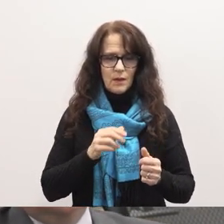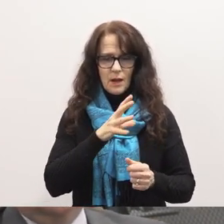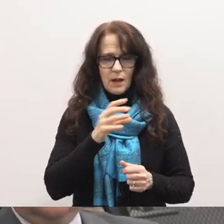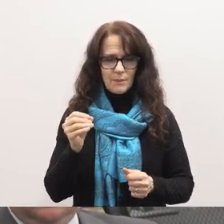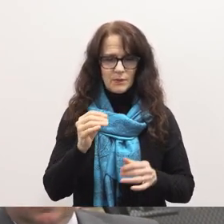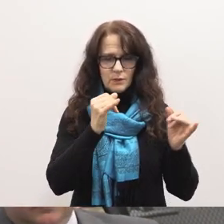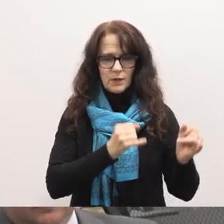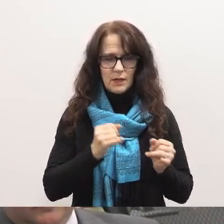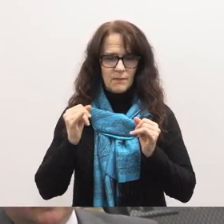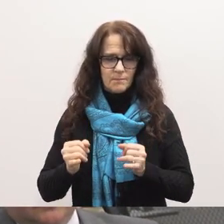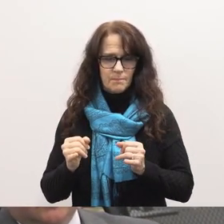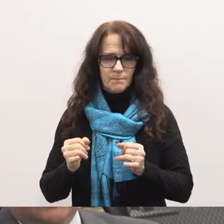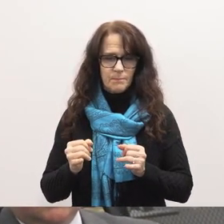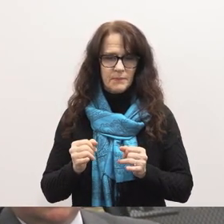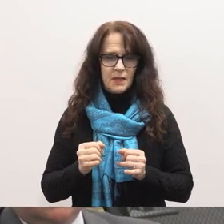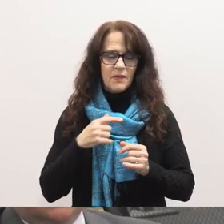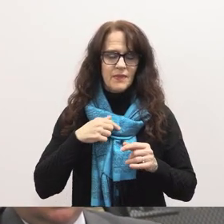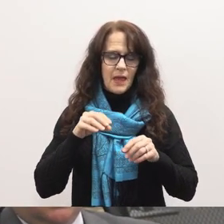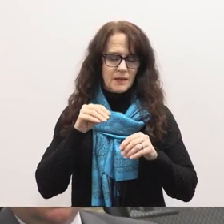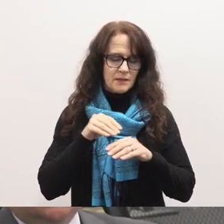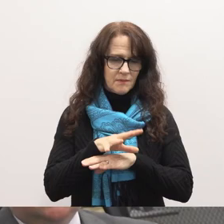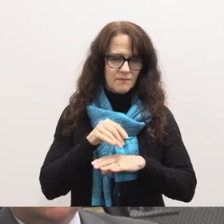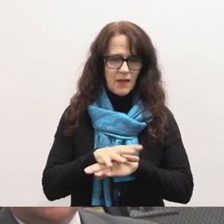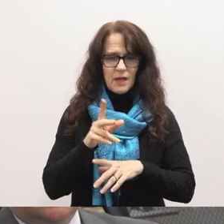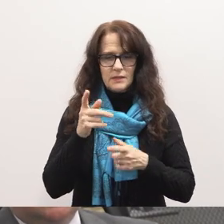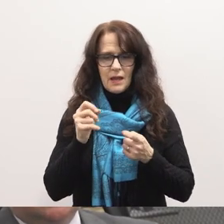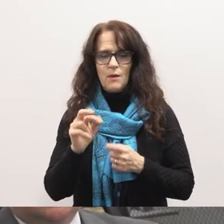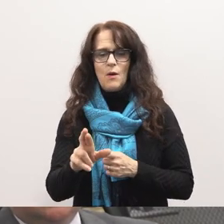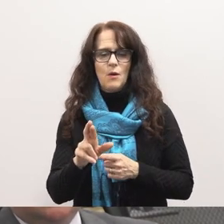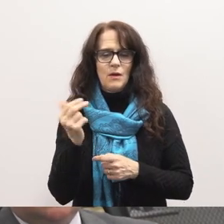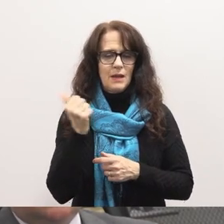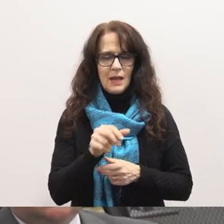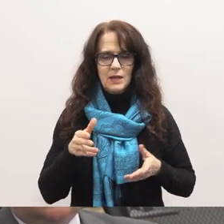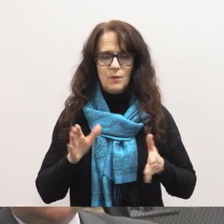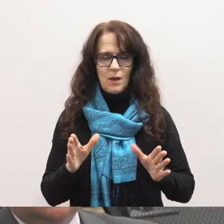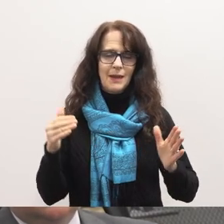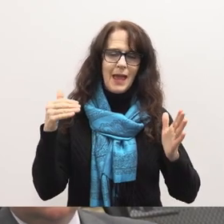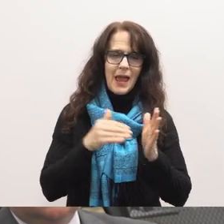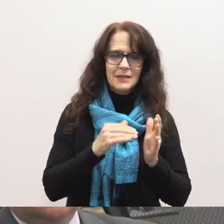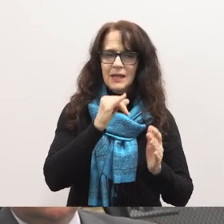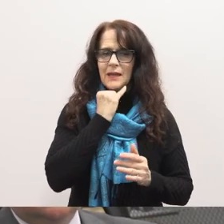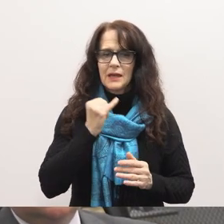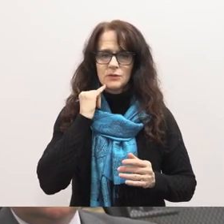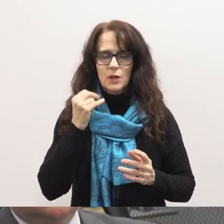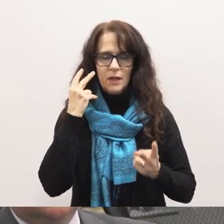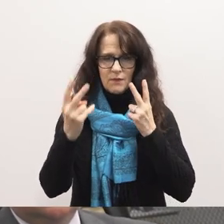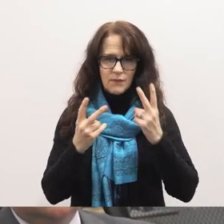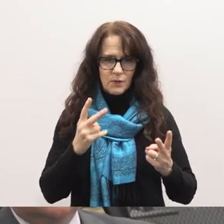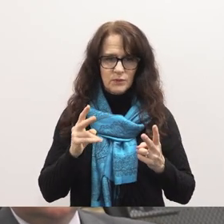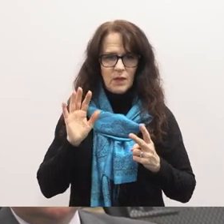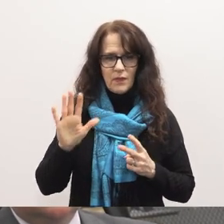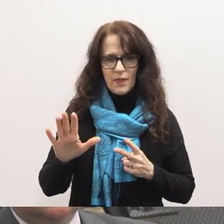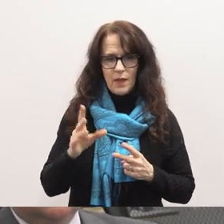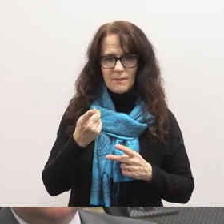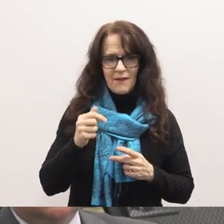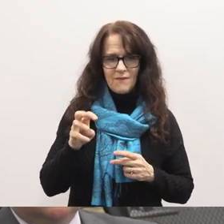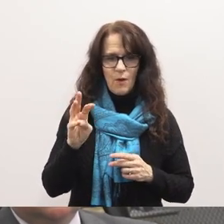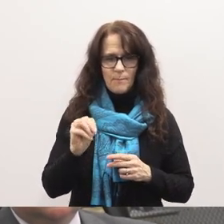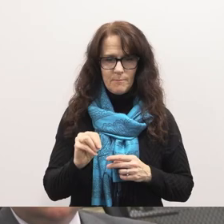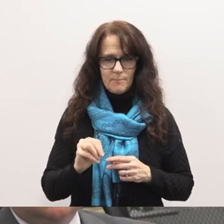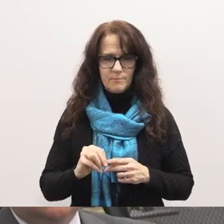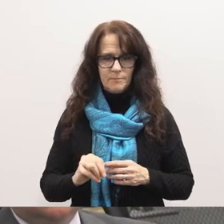or individuals that espouse terror in any form or who promulgate anti-Israel views within their own platforms. Thank you very